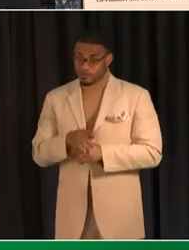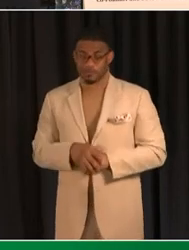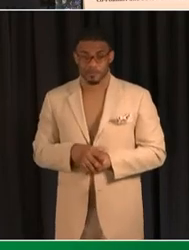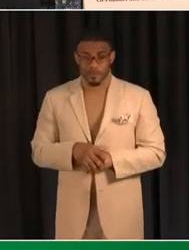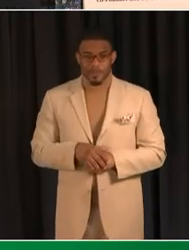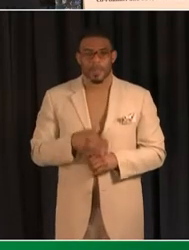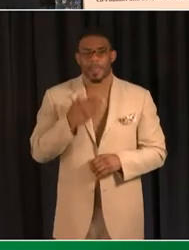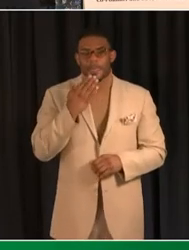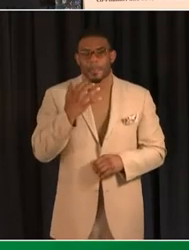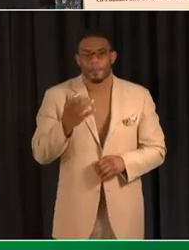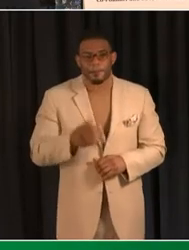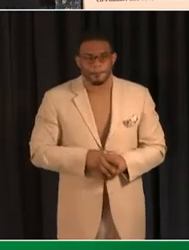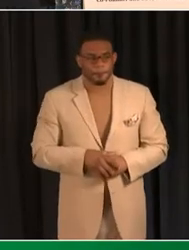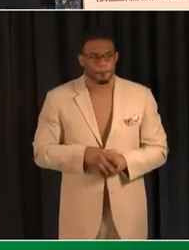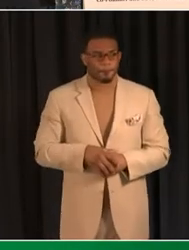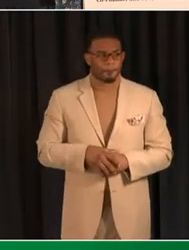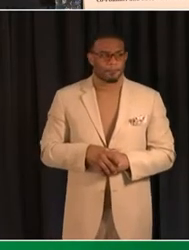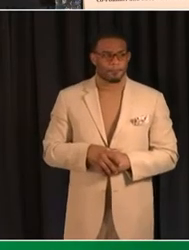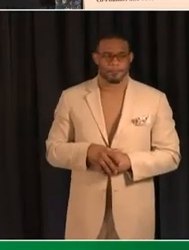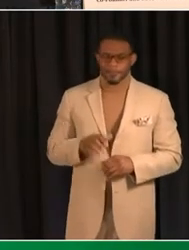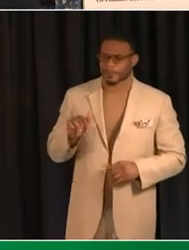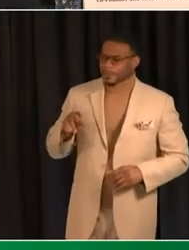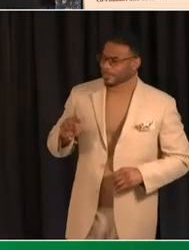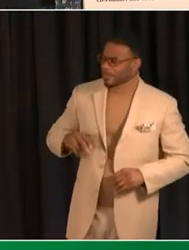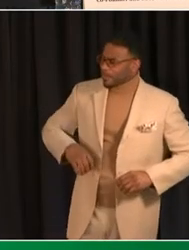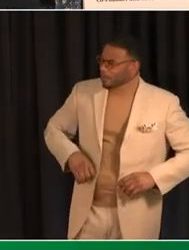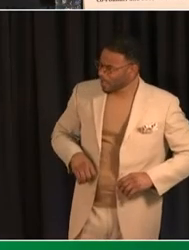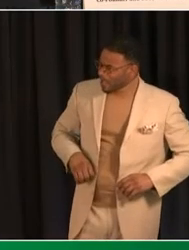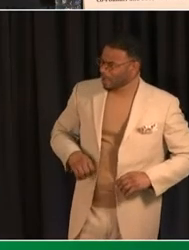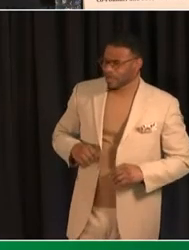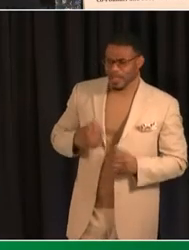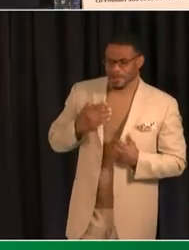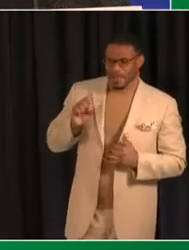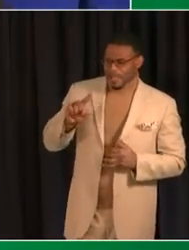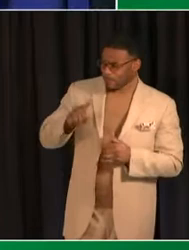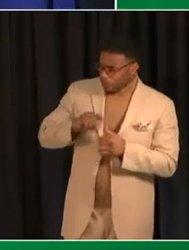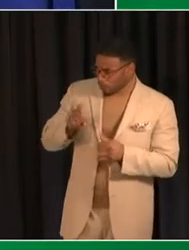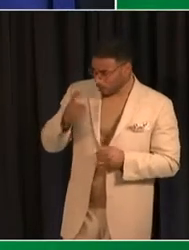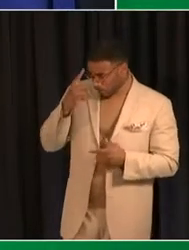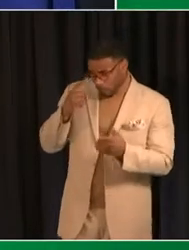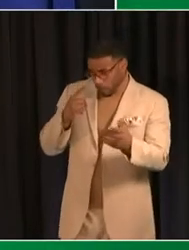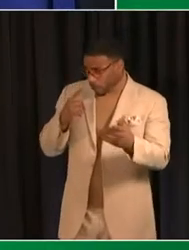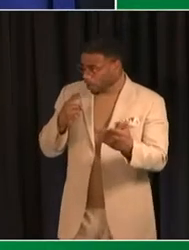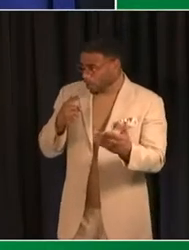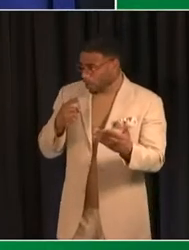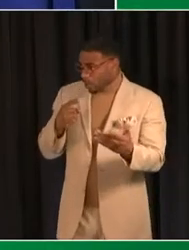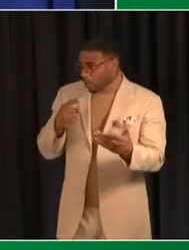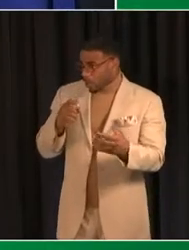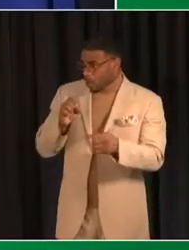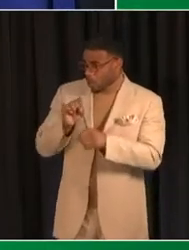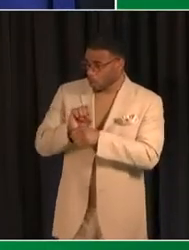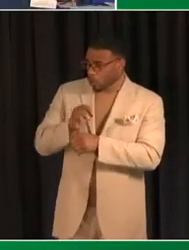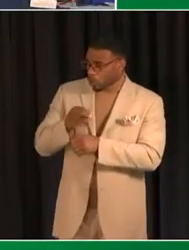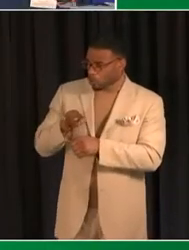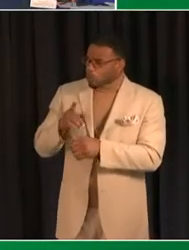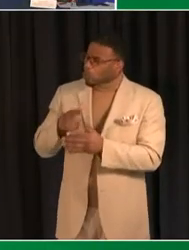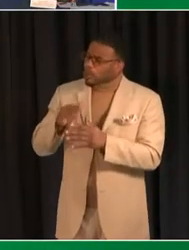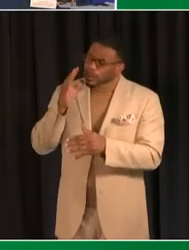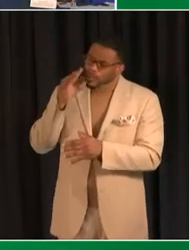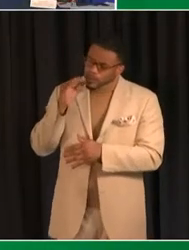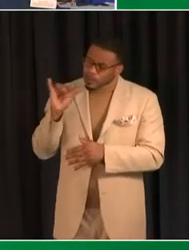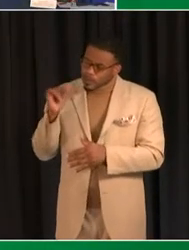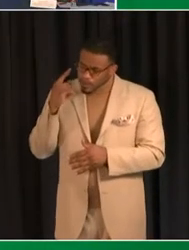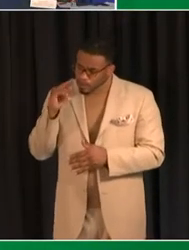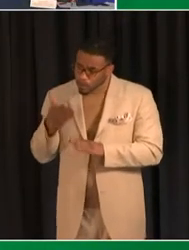work. So thank you. Great. So Allison, I'm going to ask the first question of you. For Workshoe, what was